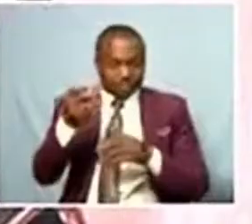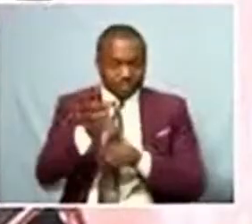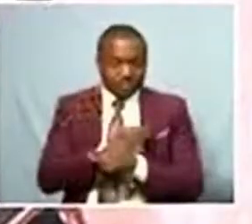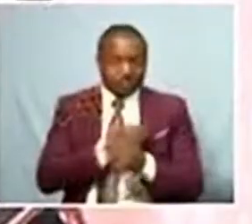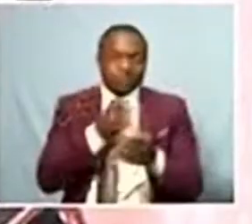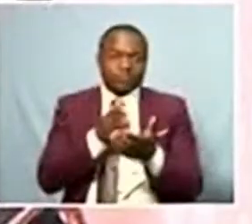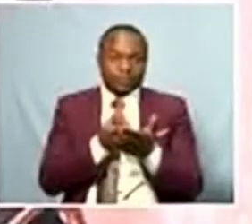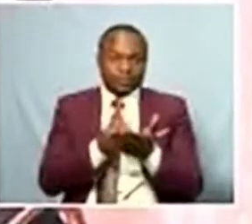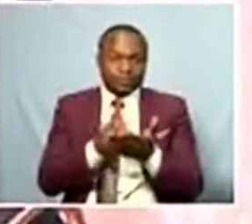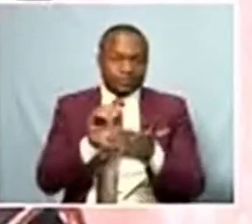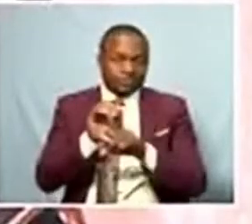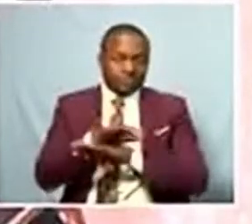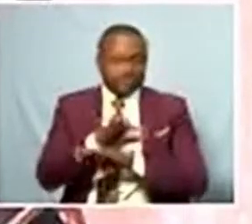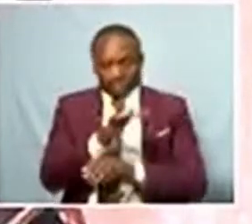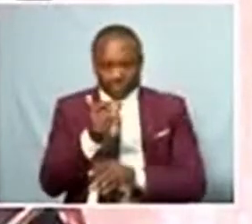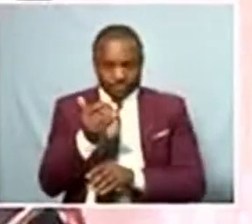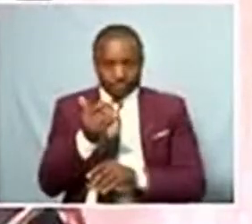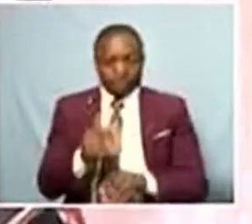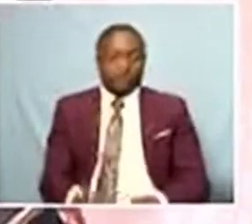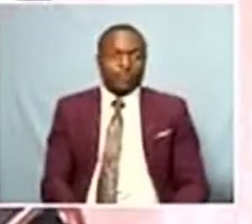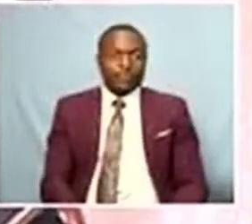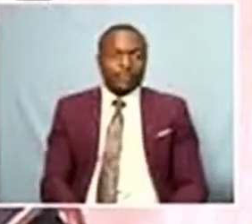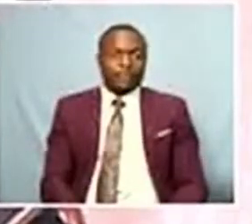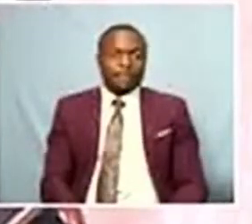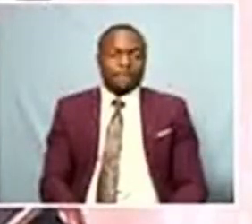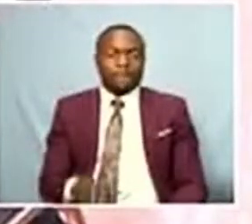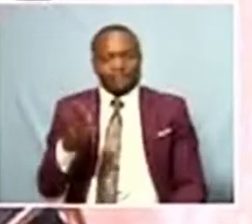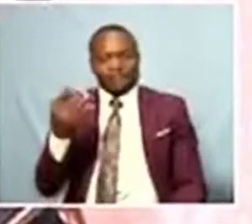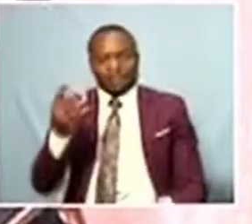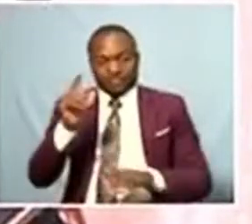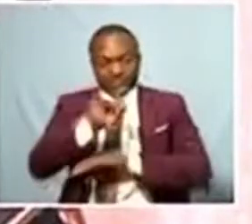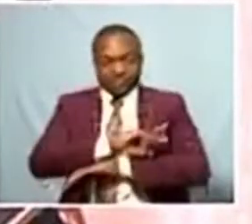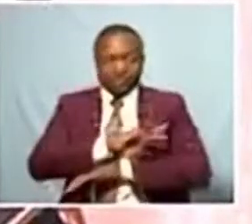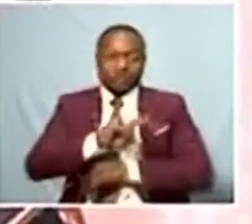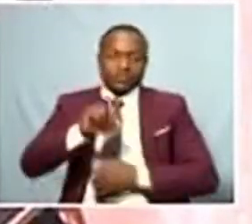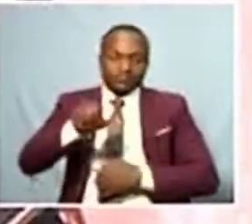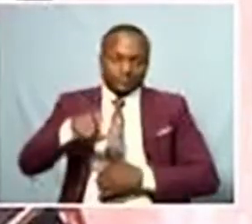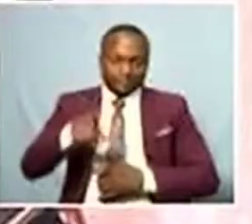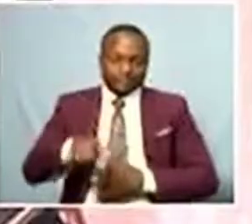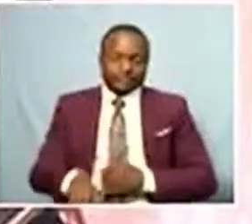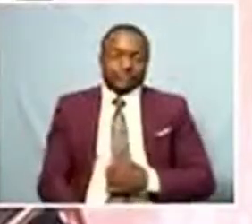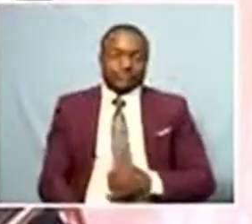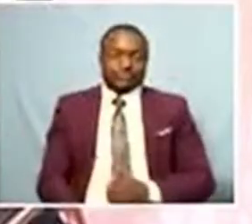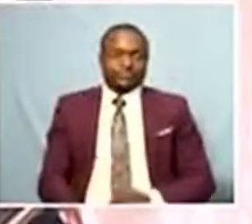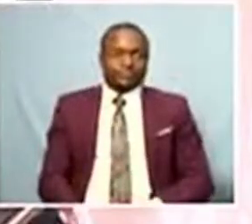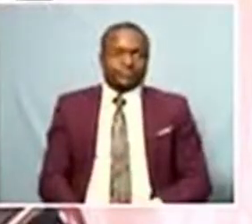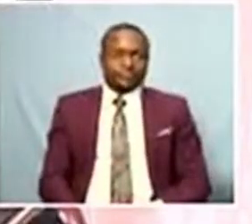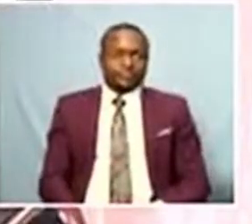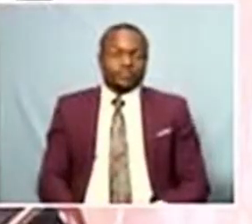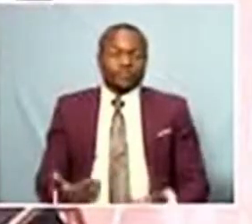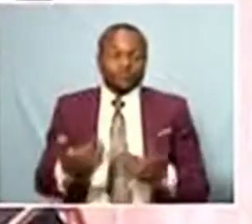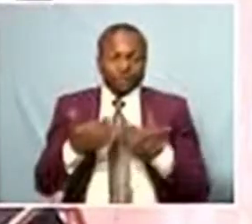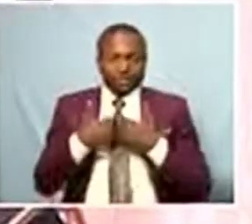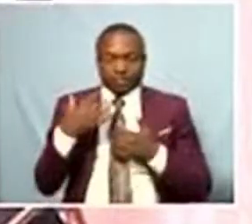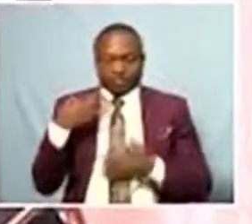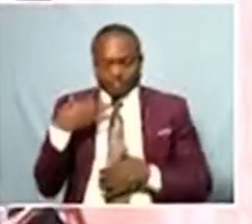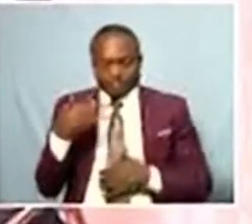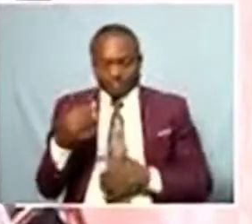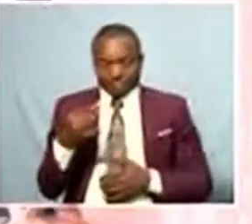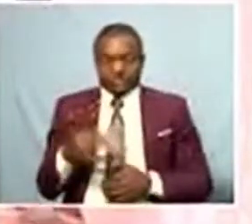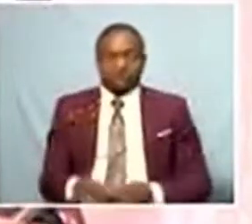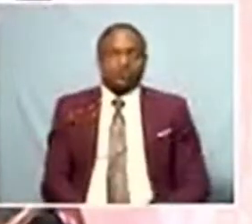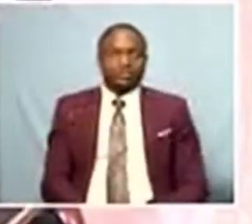and then sent back. So the average 15 days is required. So we've had applications, as was the case with